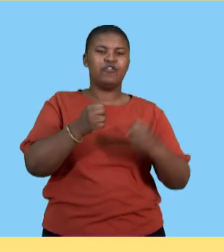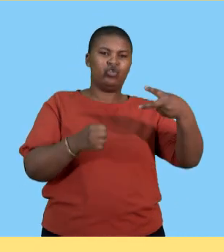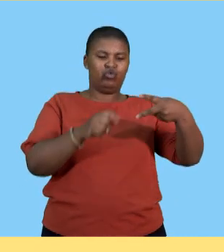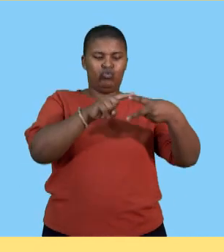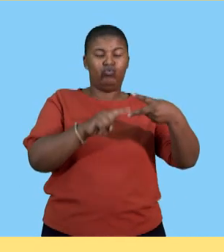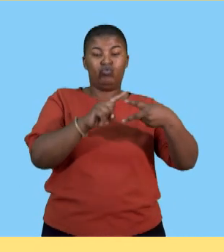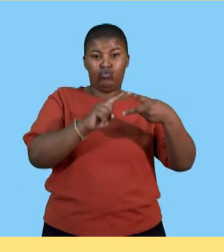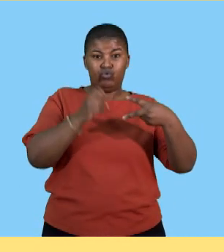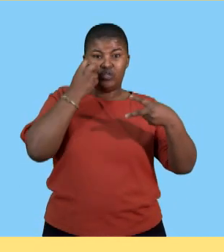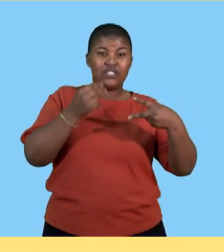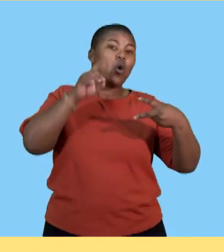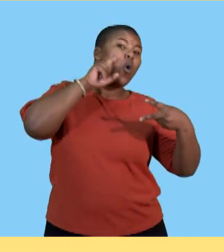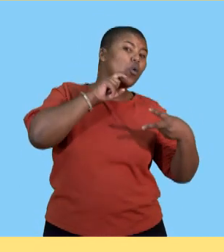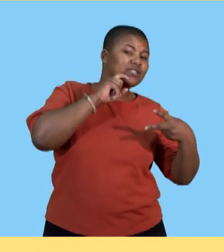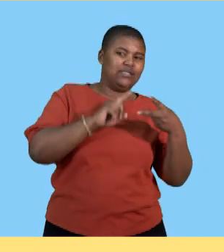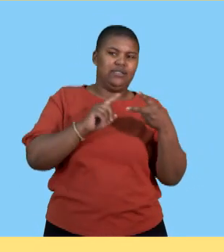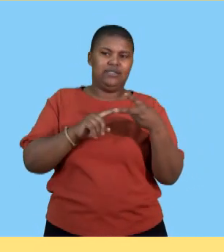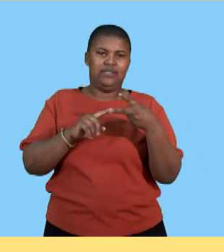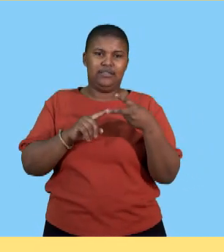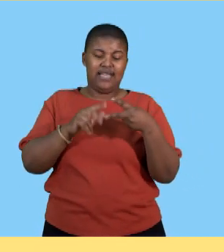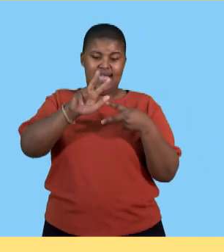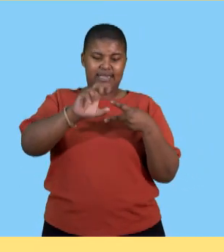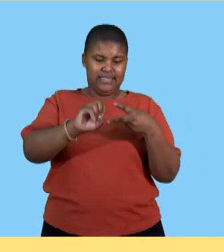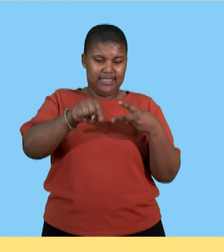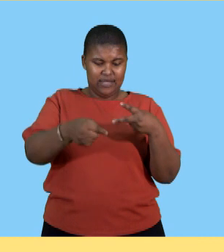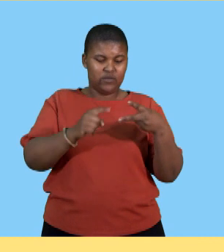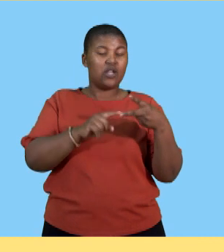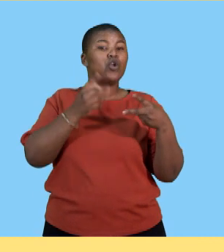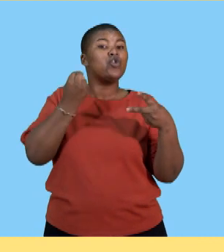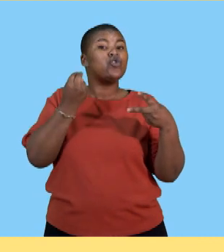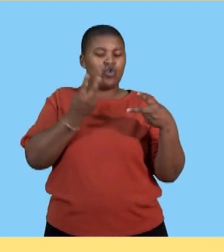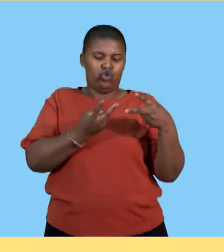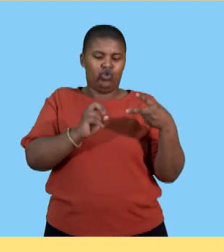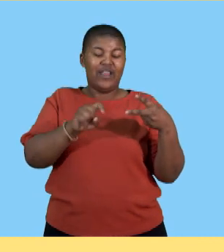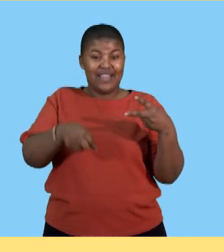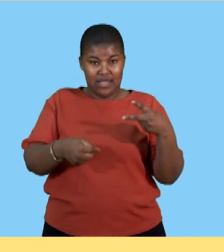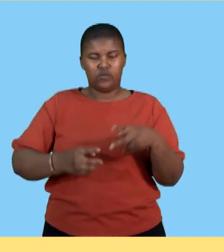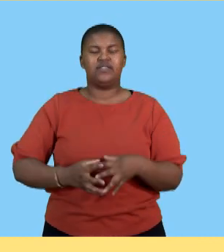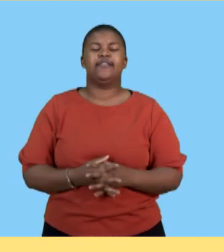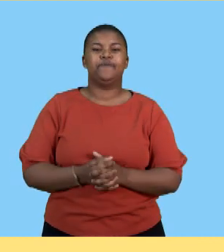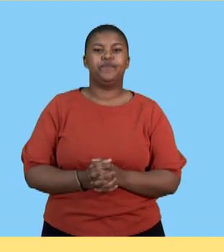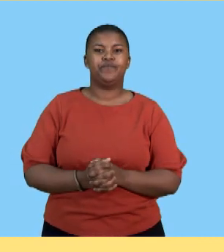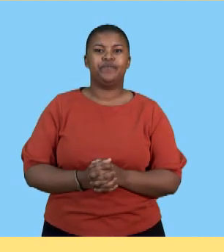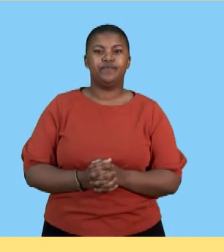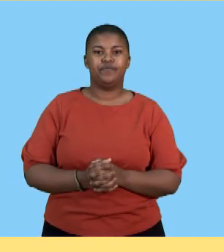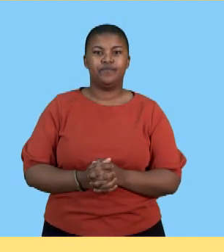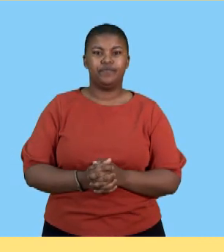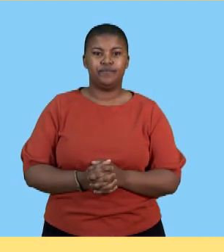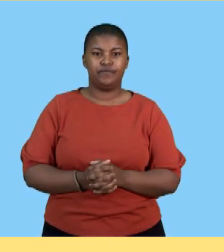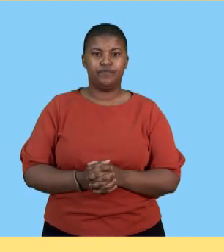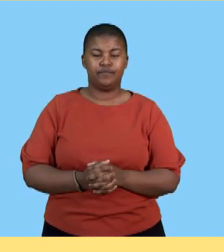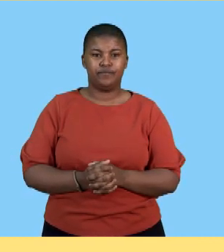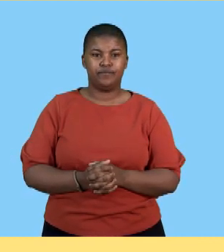have two pieces here now. We have the old 80. Then we have the new, which is